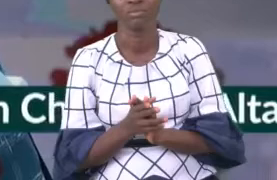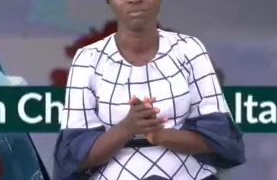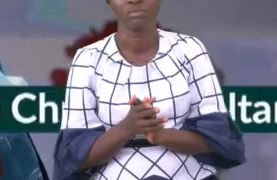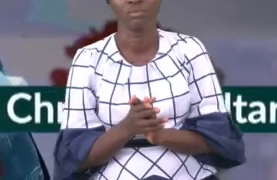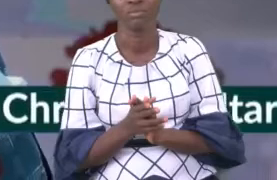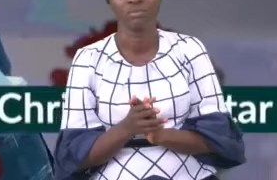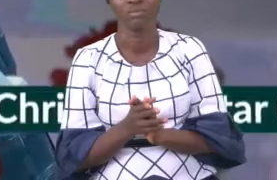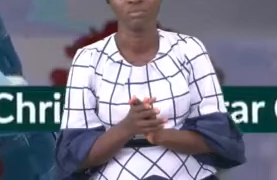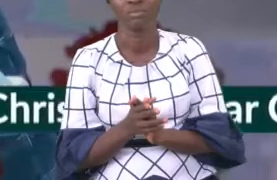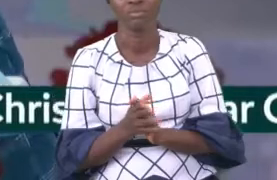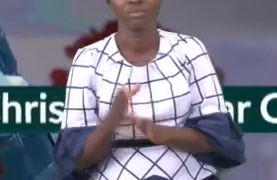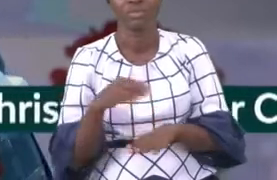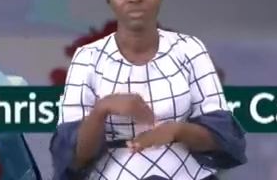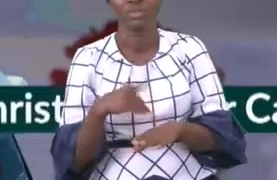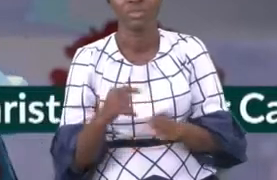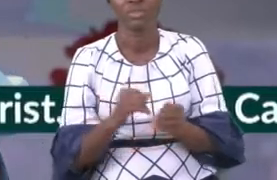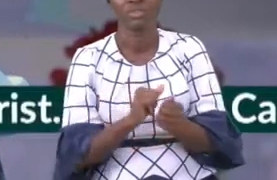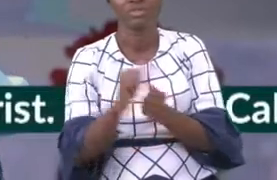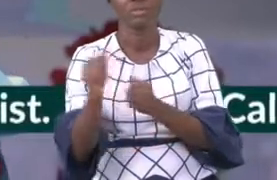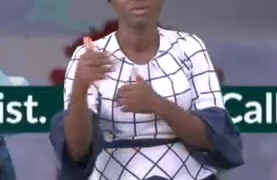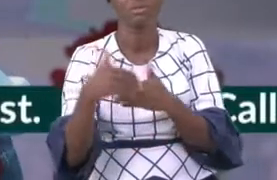spread yourselves properly.